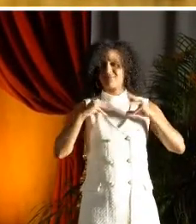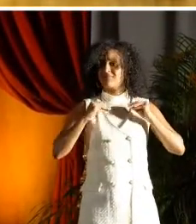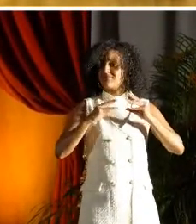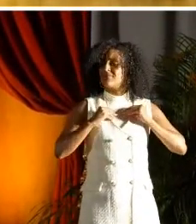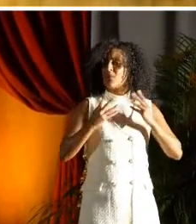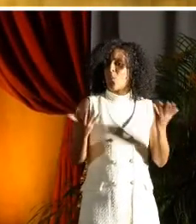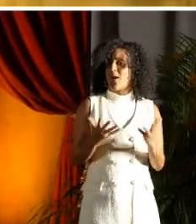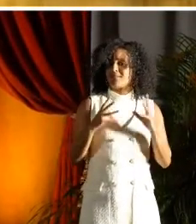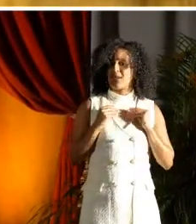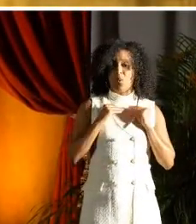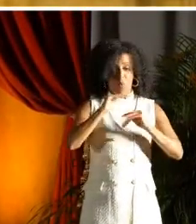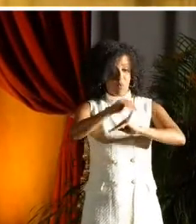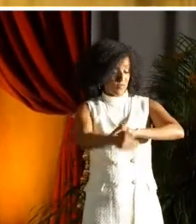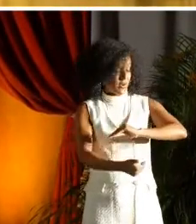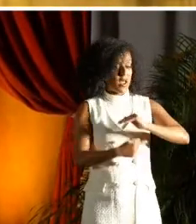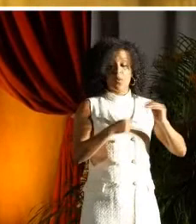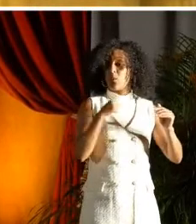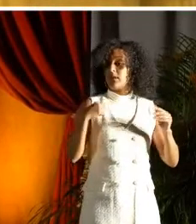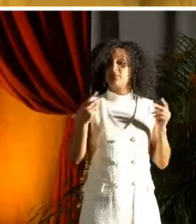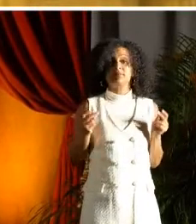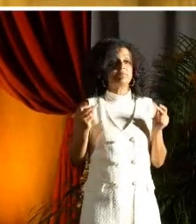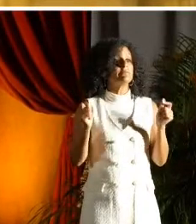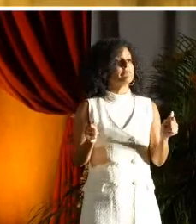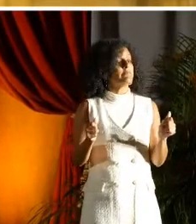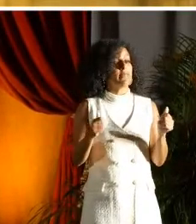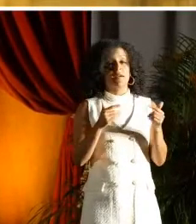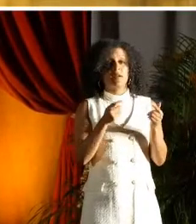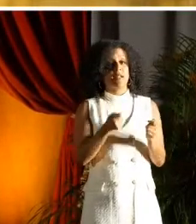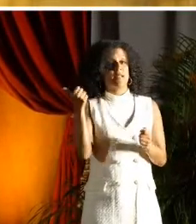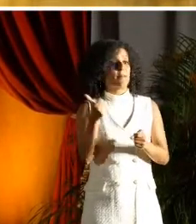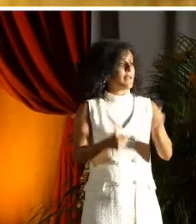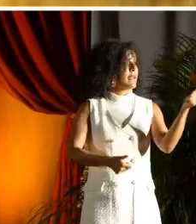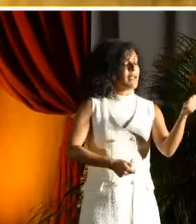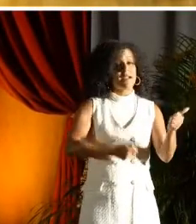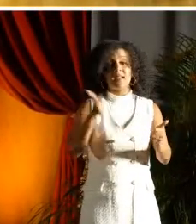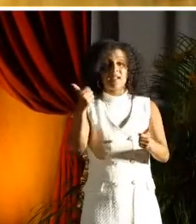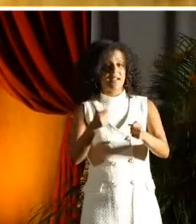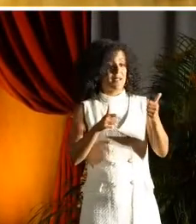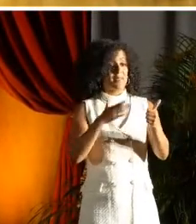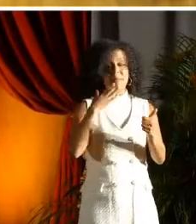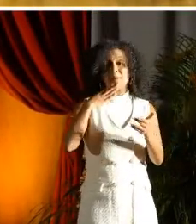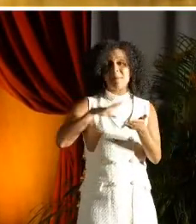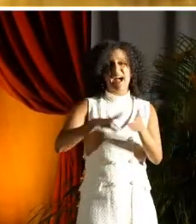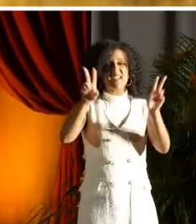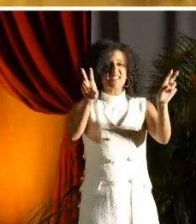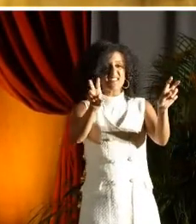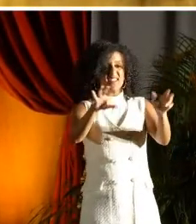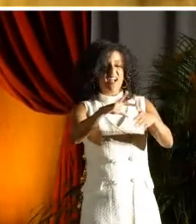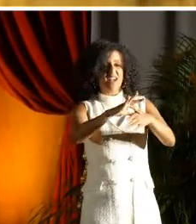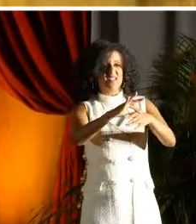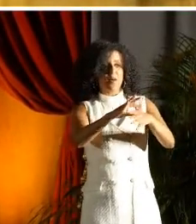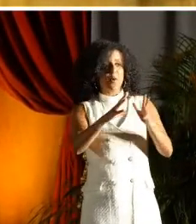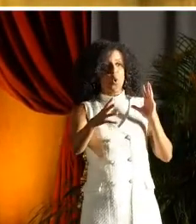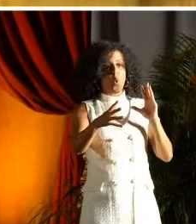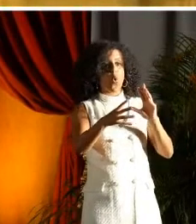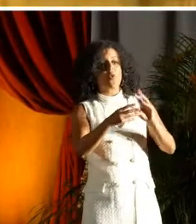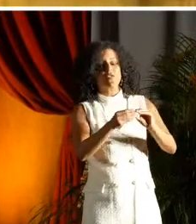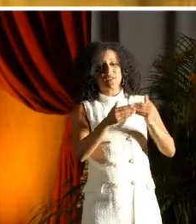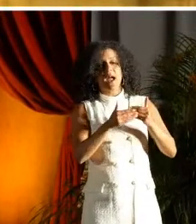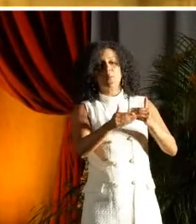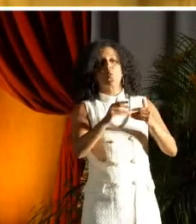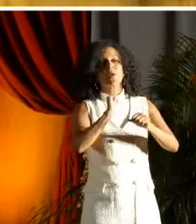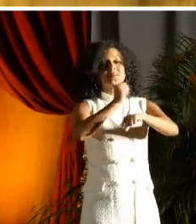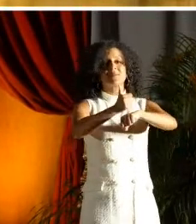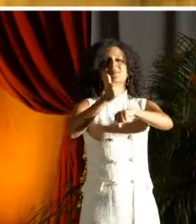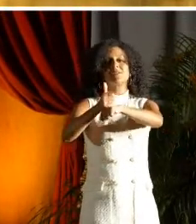mean that overnight we sort of eliminate every bit piece of bad content. But over time, we are setting new standards,